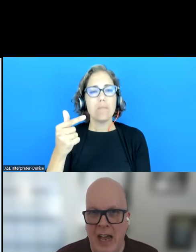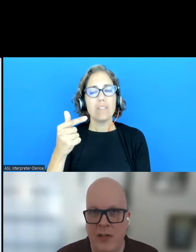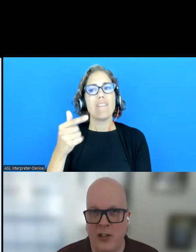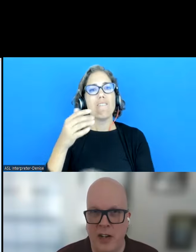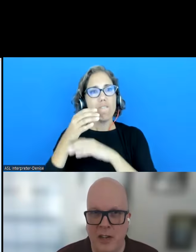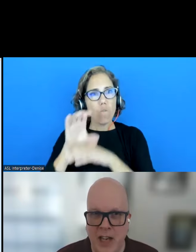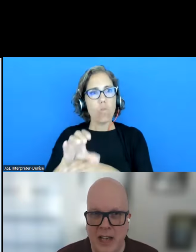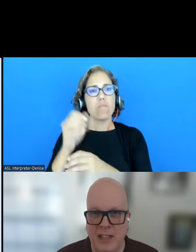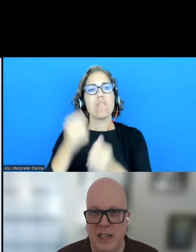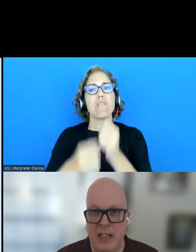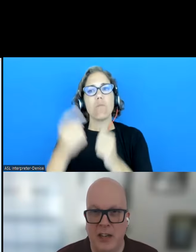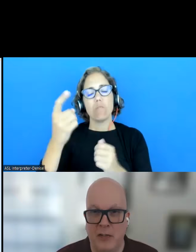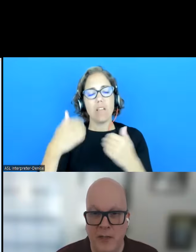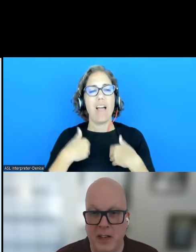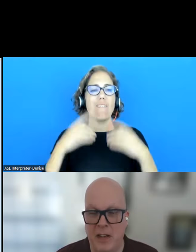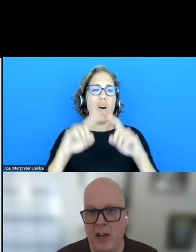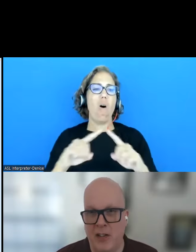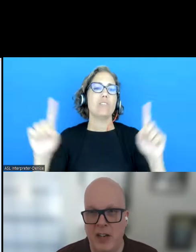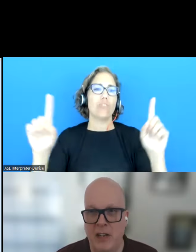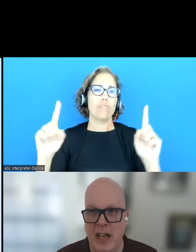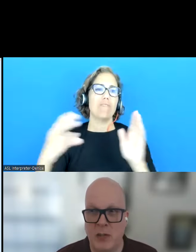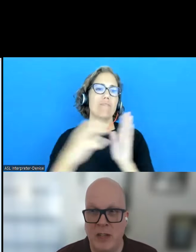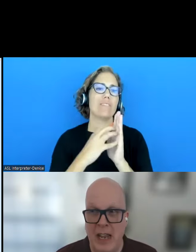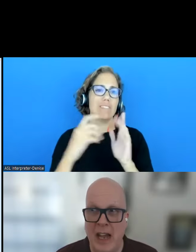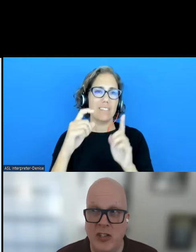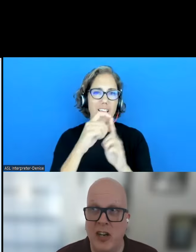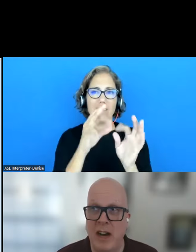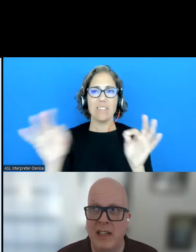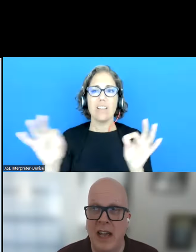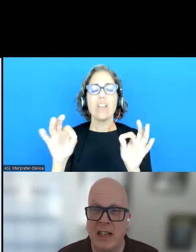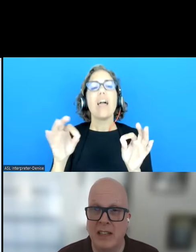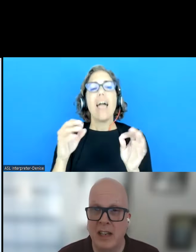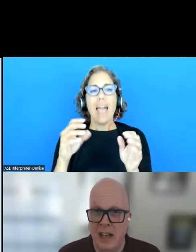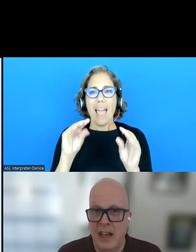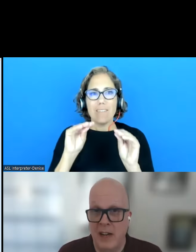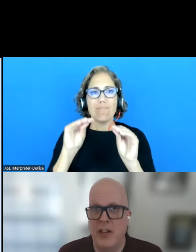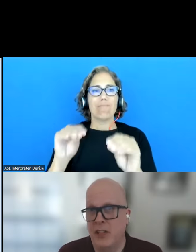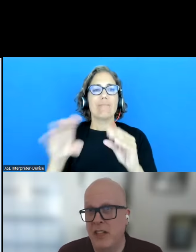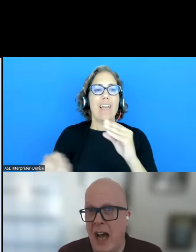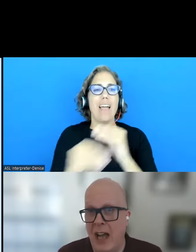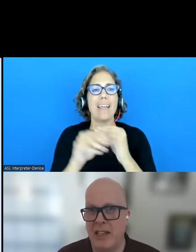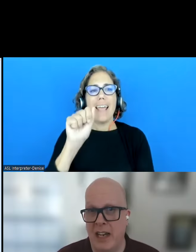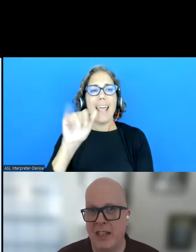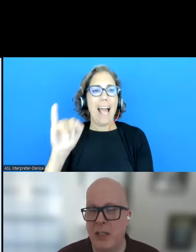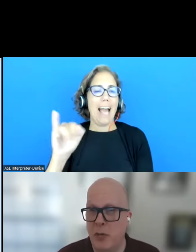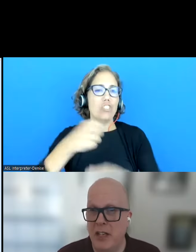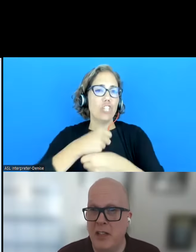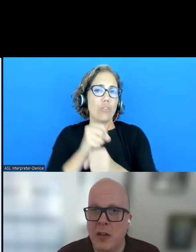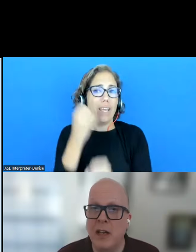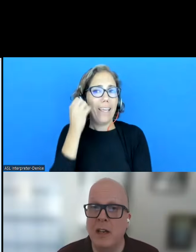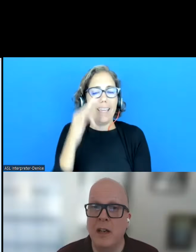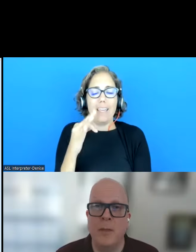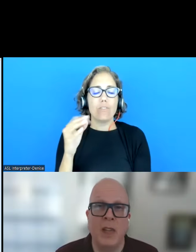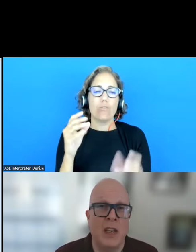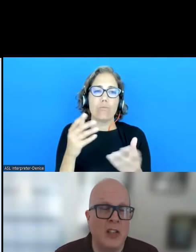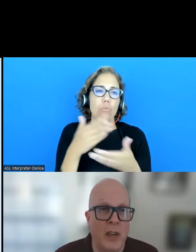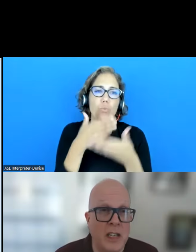everybody to have alternative text, and that they'll fill the alternative text with AI generated text if there's not text that's put into